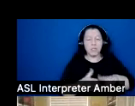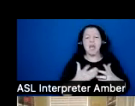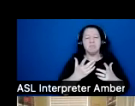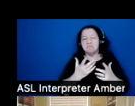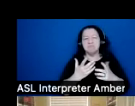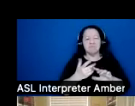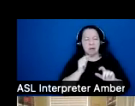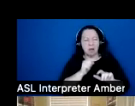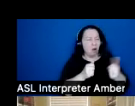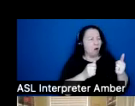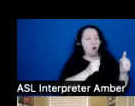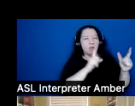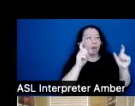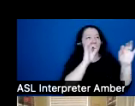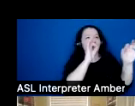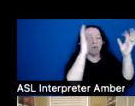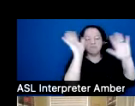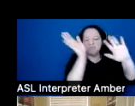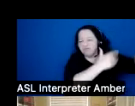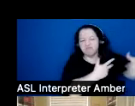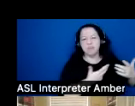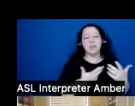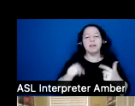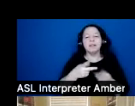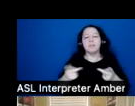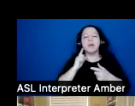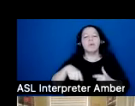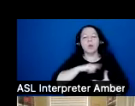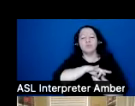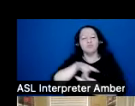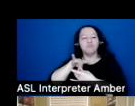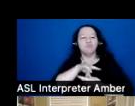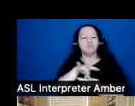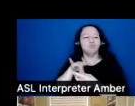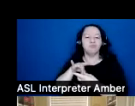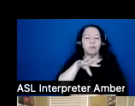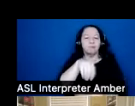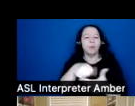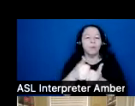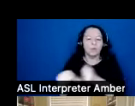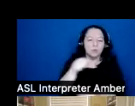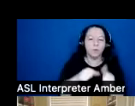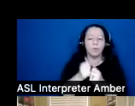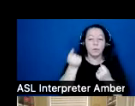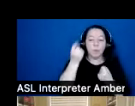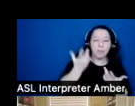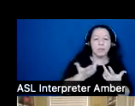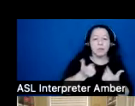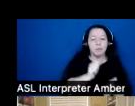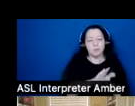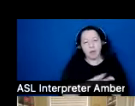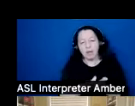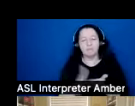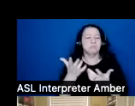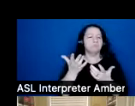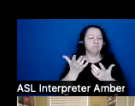a space for us to connect and engage with one another with empathy and compassion. And